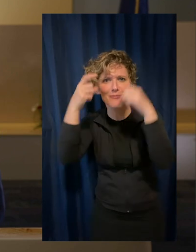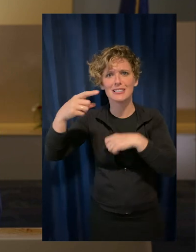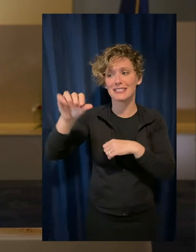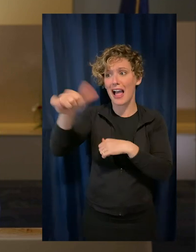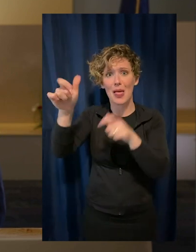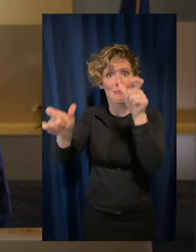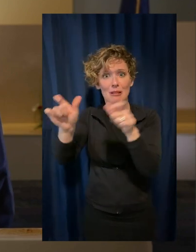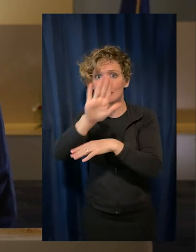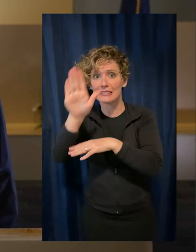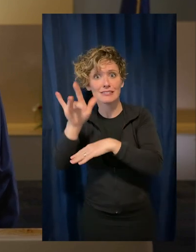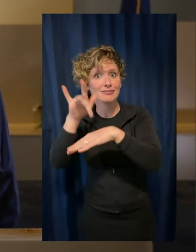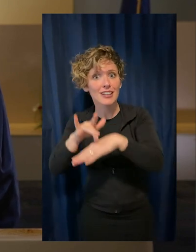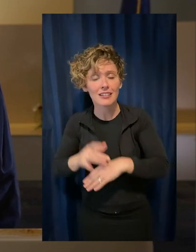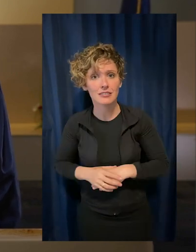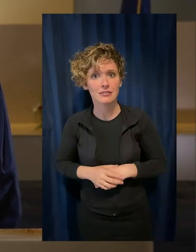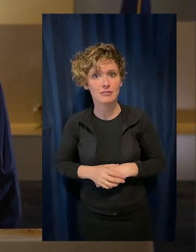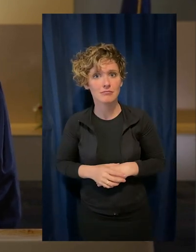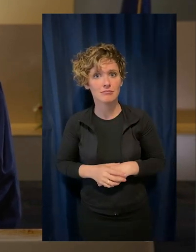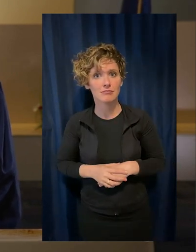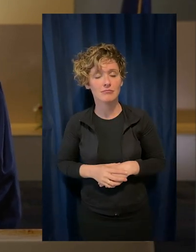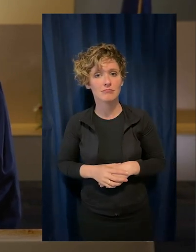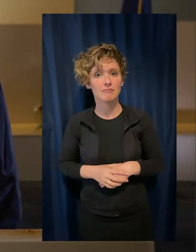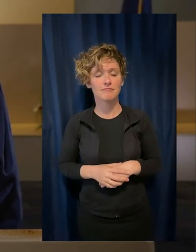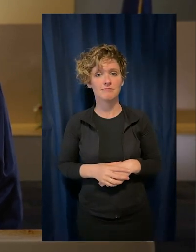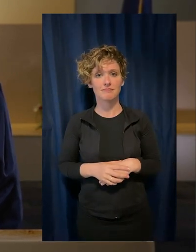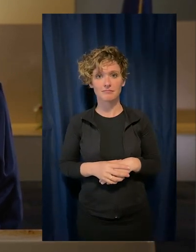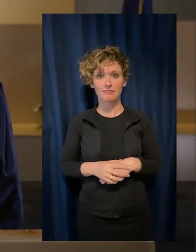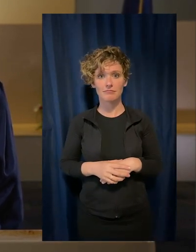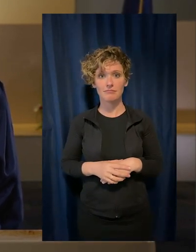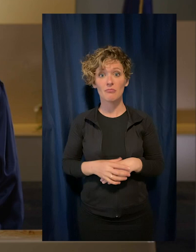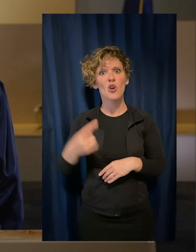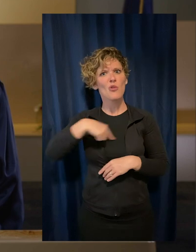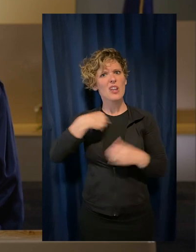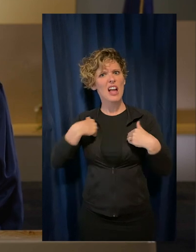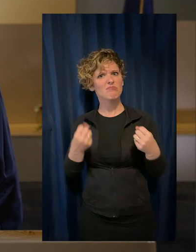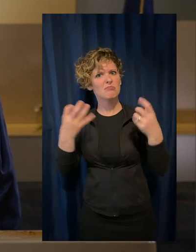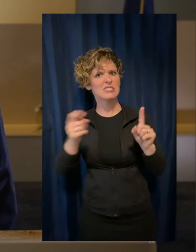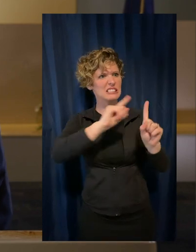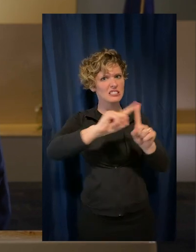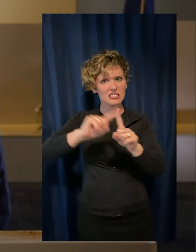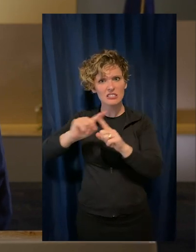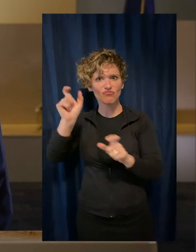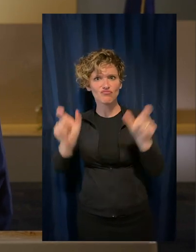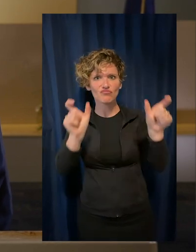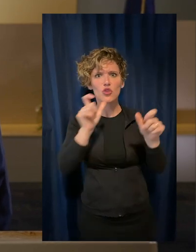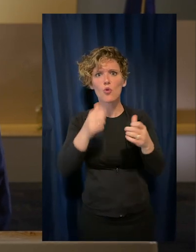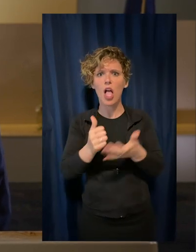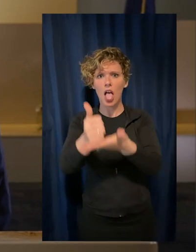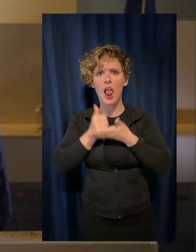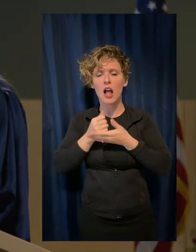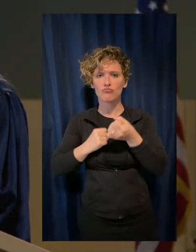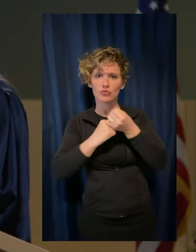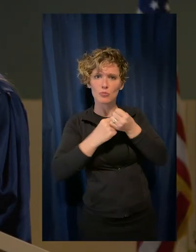had many people creating long-lasting memories through our school years. And with this, I would like to thank all the teachers,